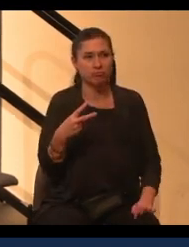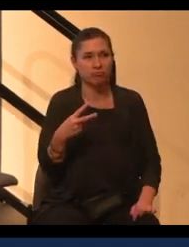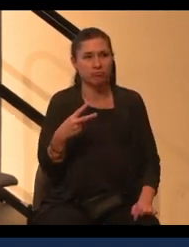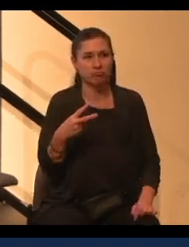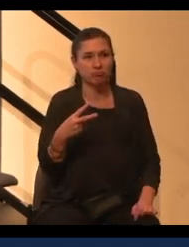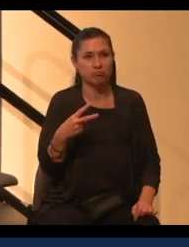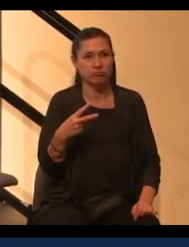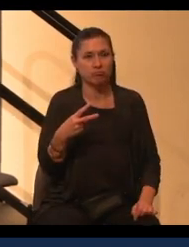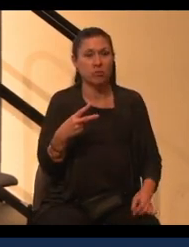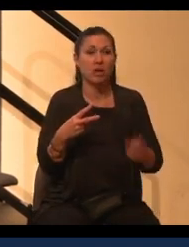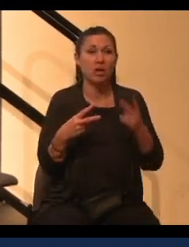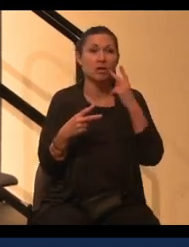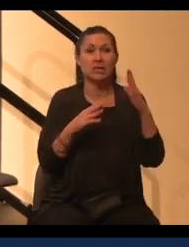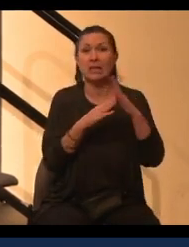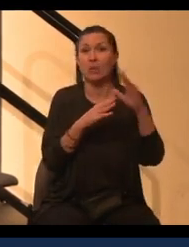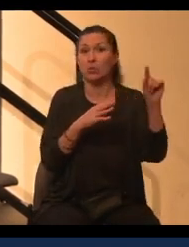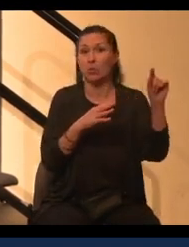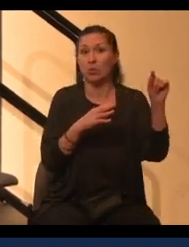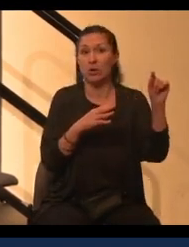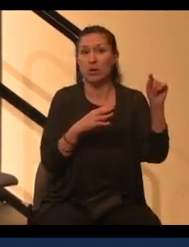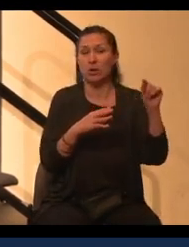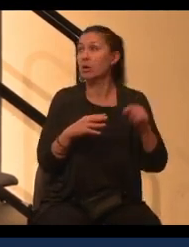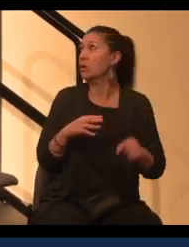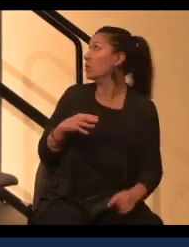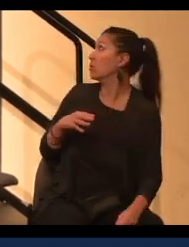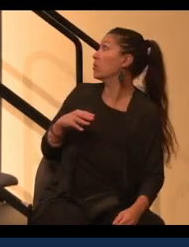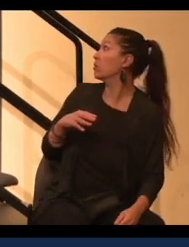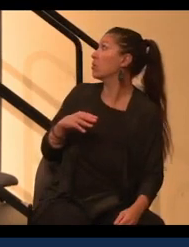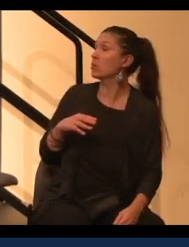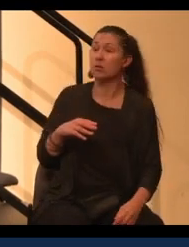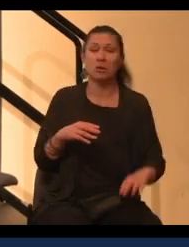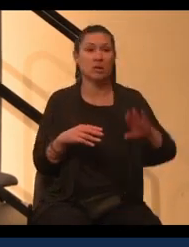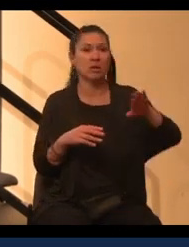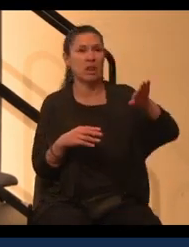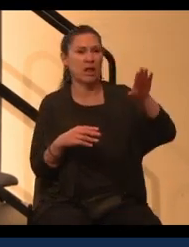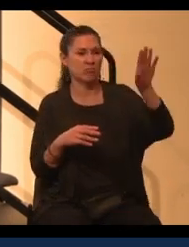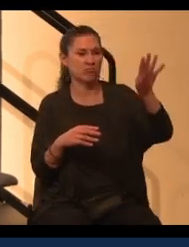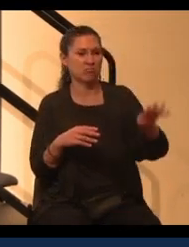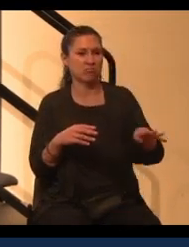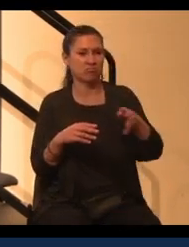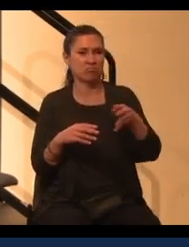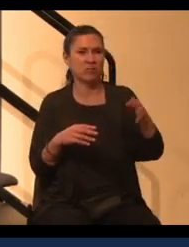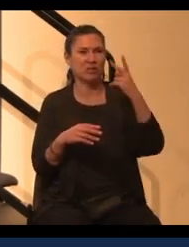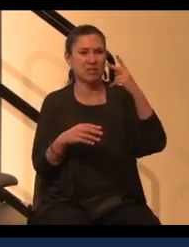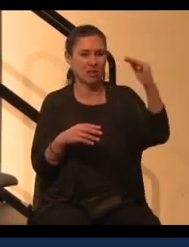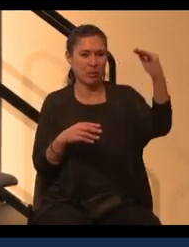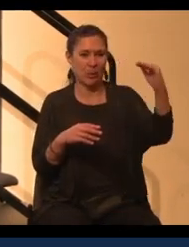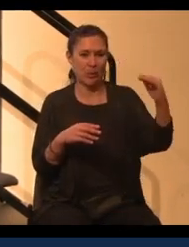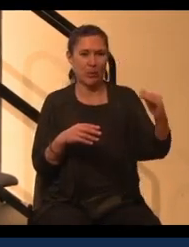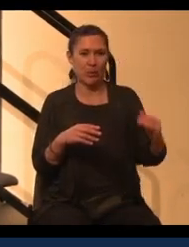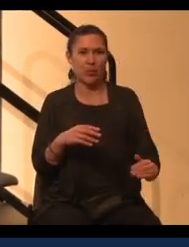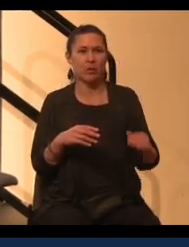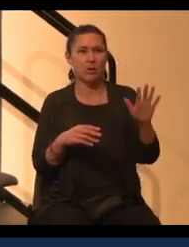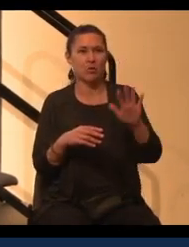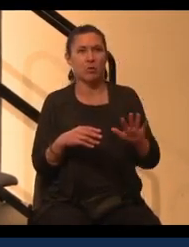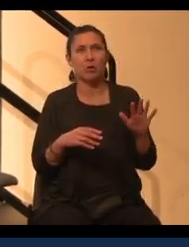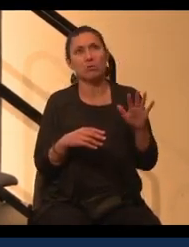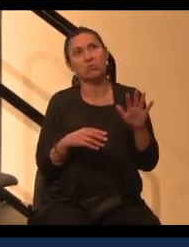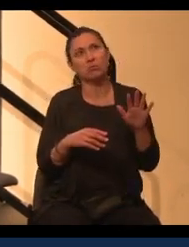top 20, which is the smaller, the table on the left, about